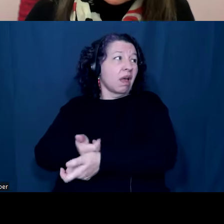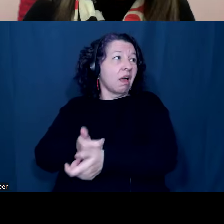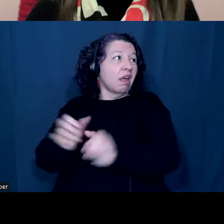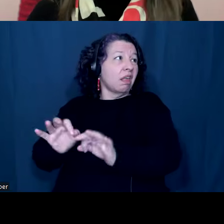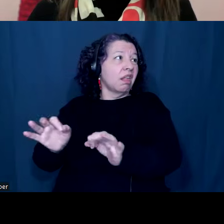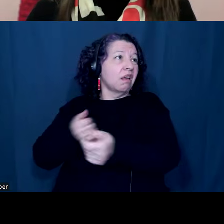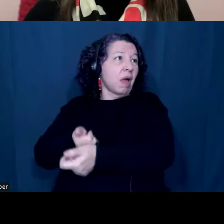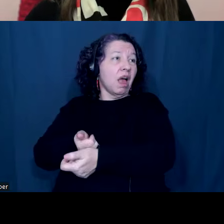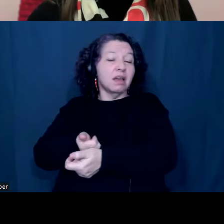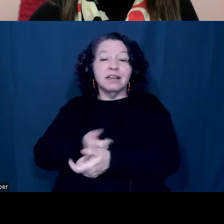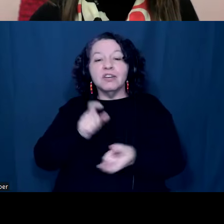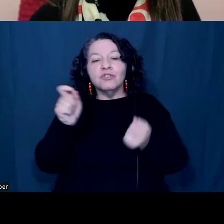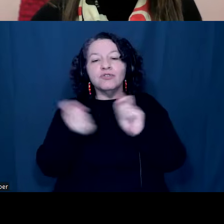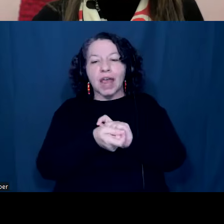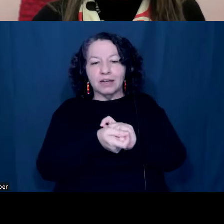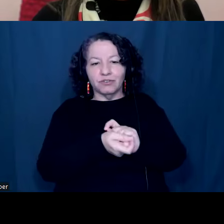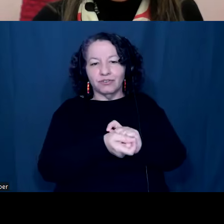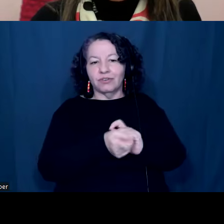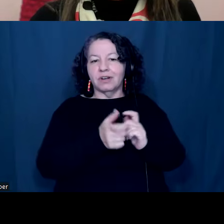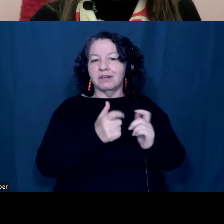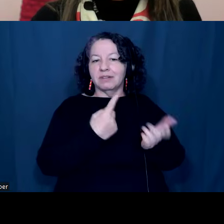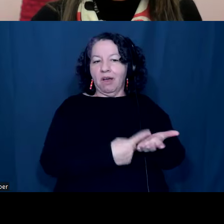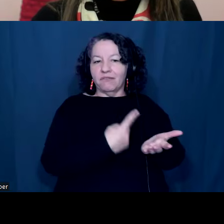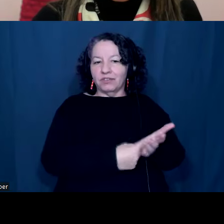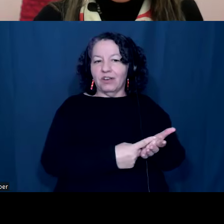of the conversation.